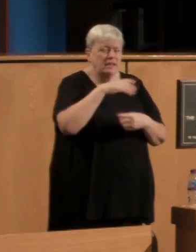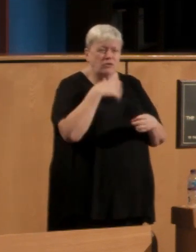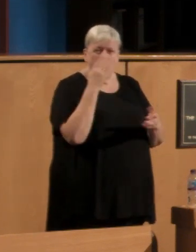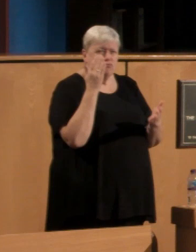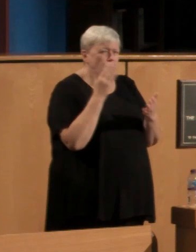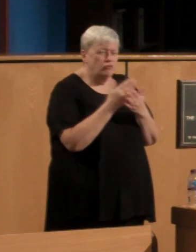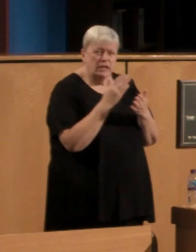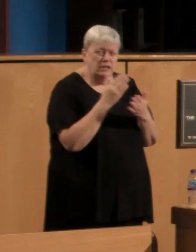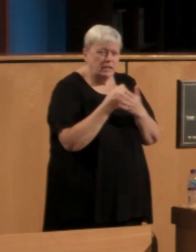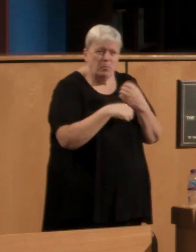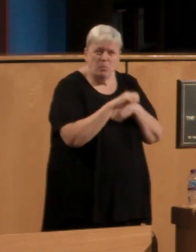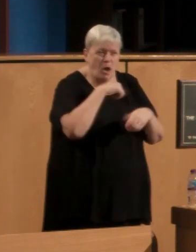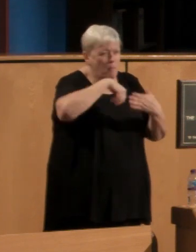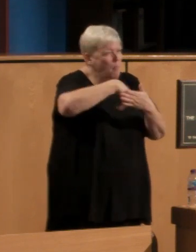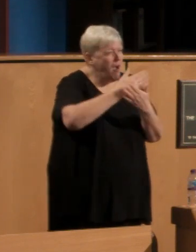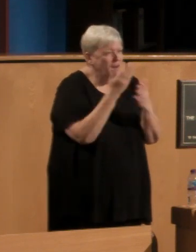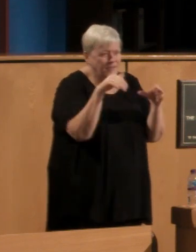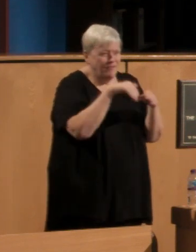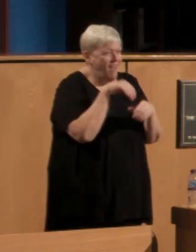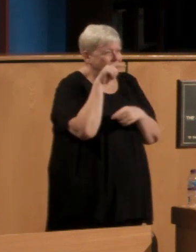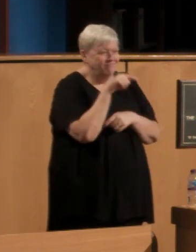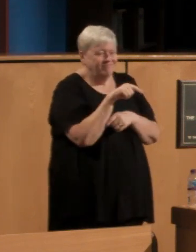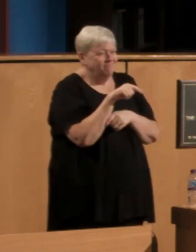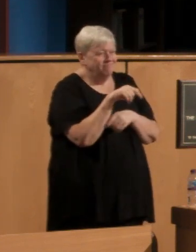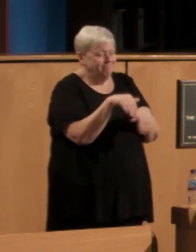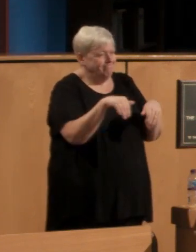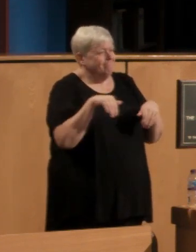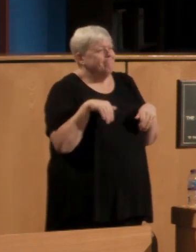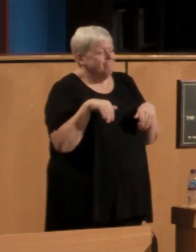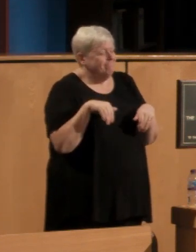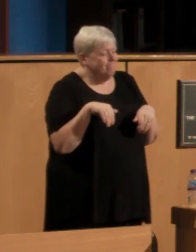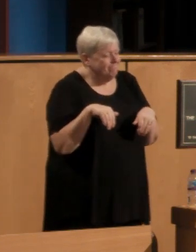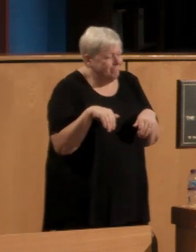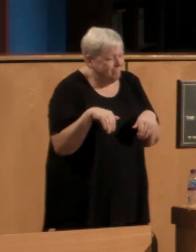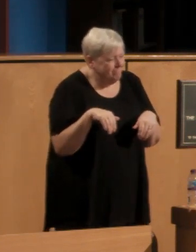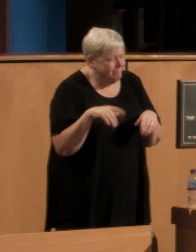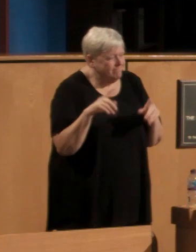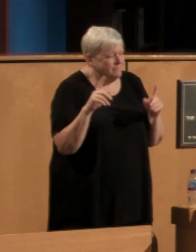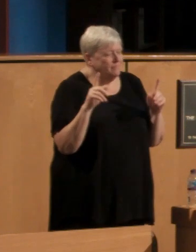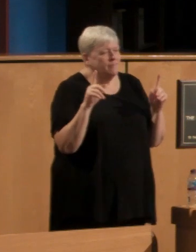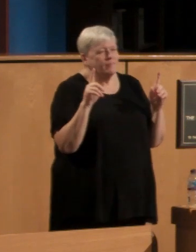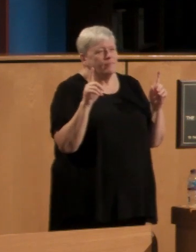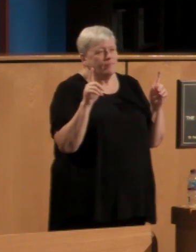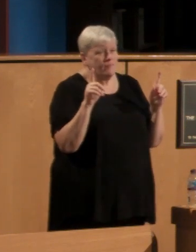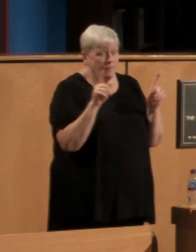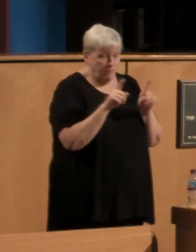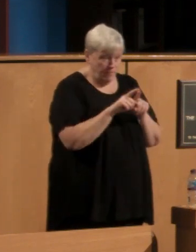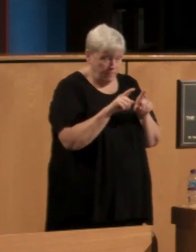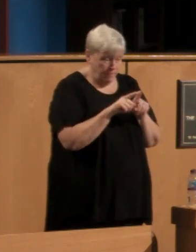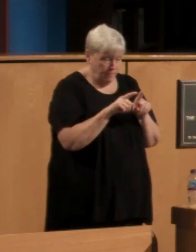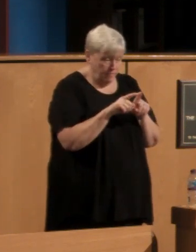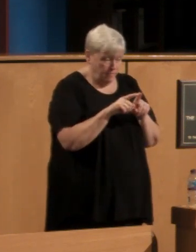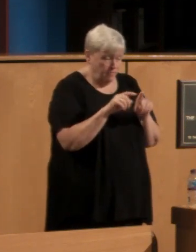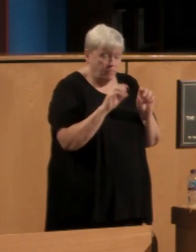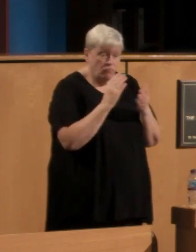to become part of this normative society. And there's a really